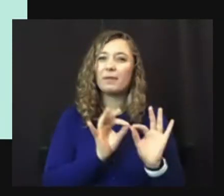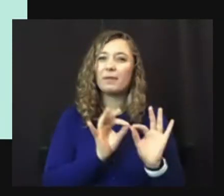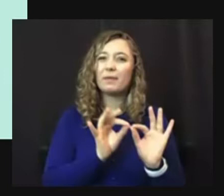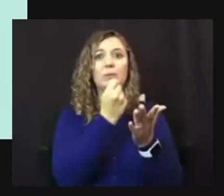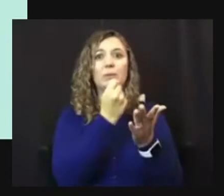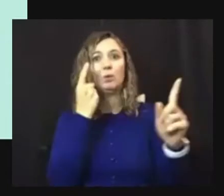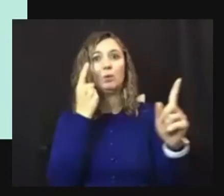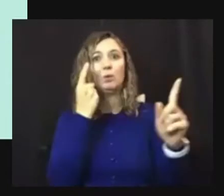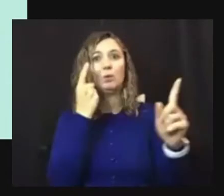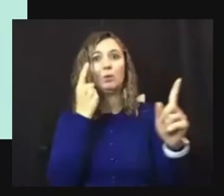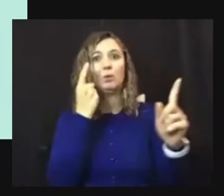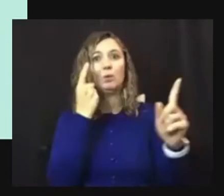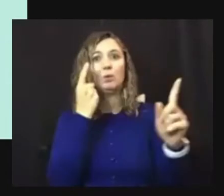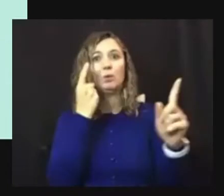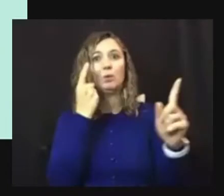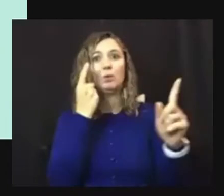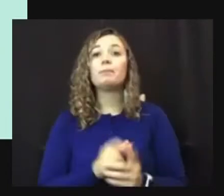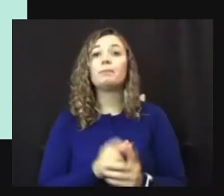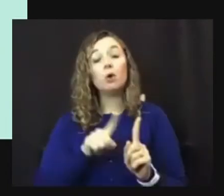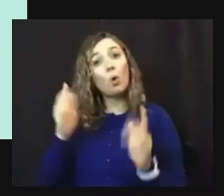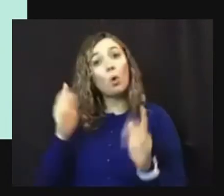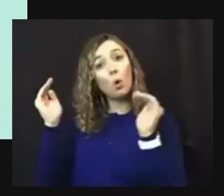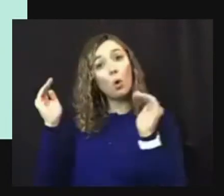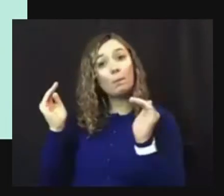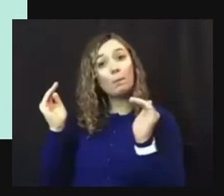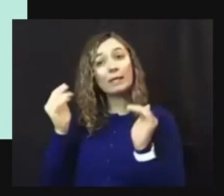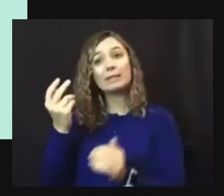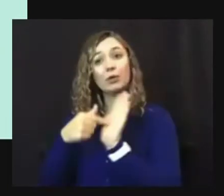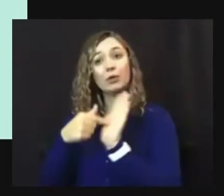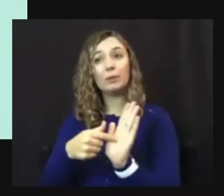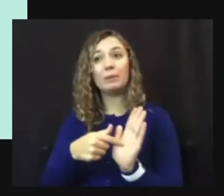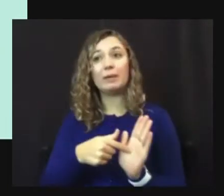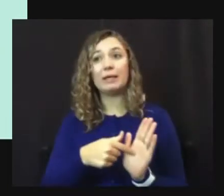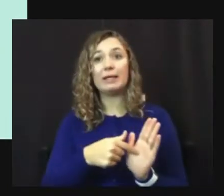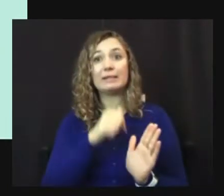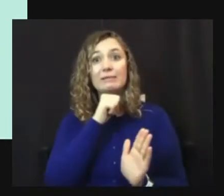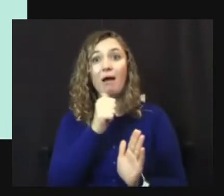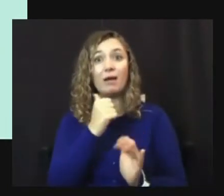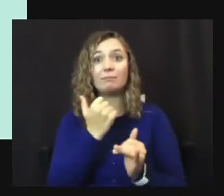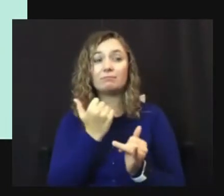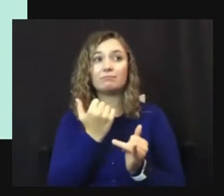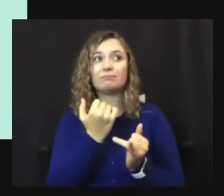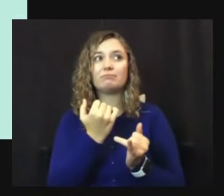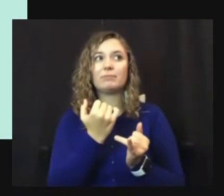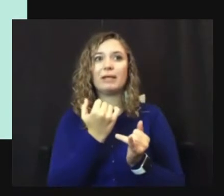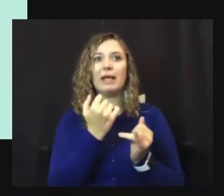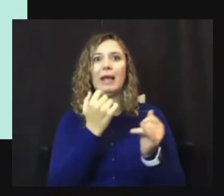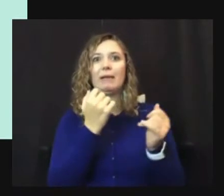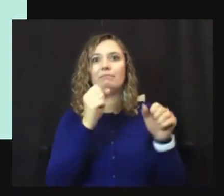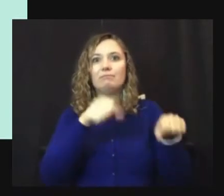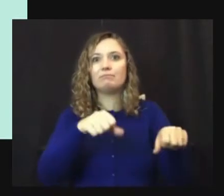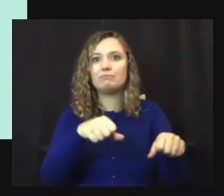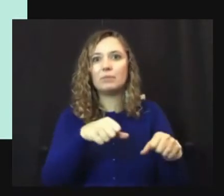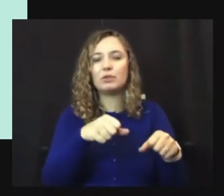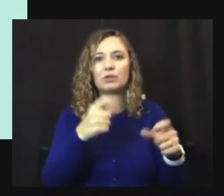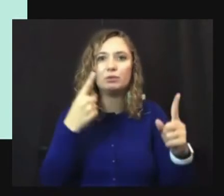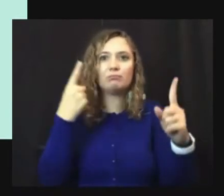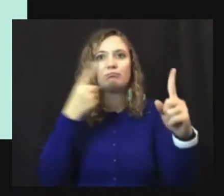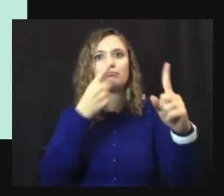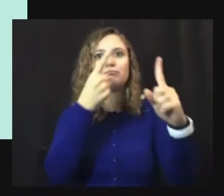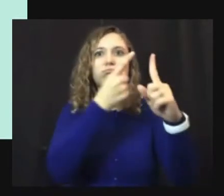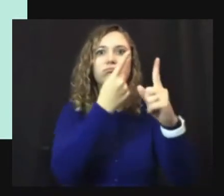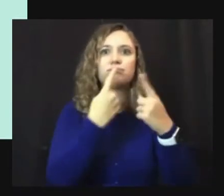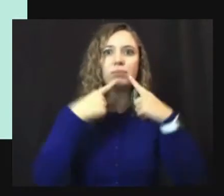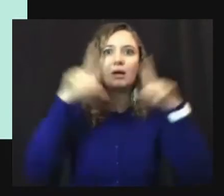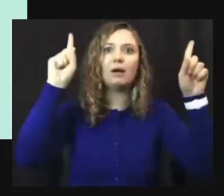show you is that actually it's not achievable, not just for disabled people, not just for autistic people, for anyone. We're